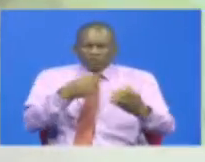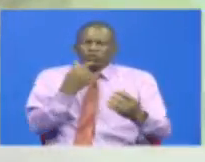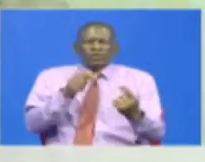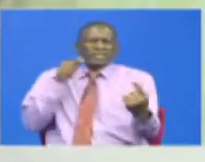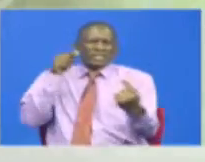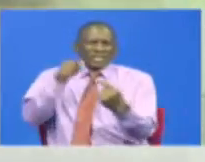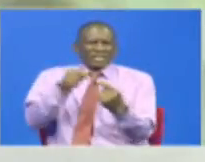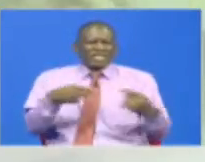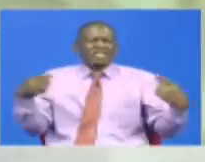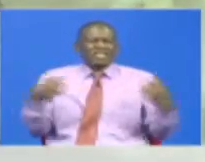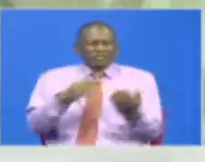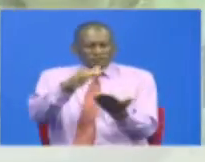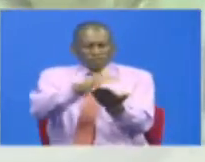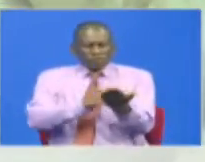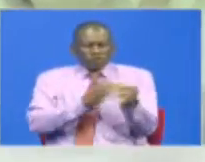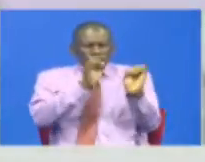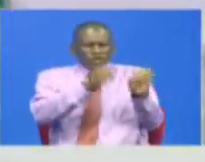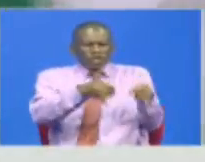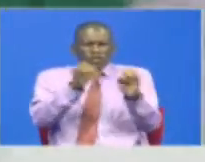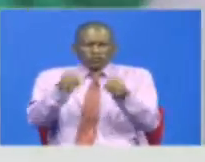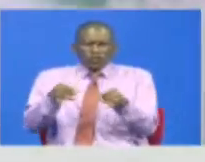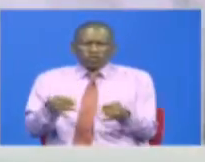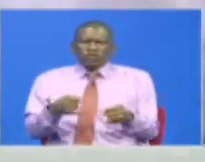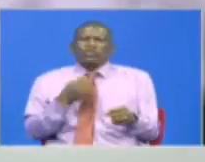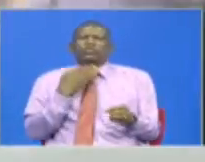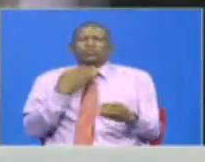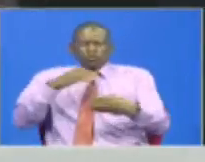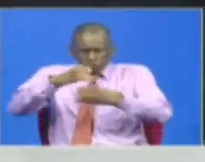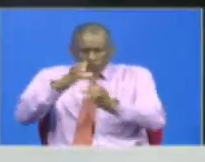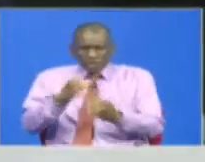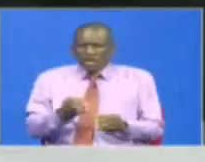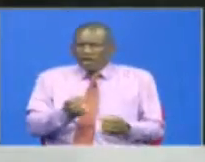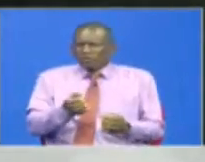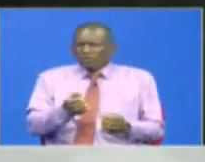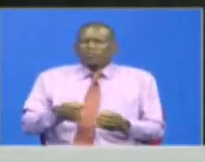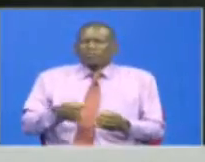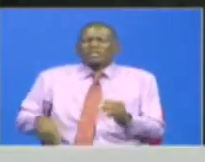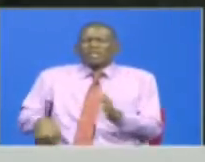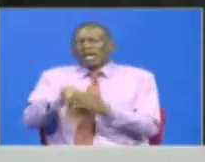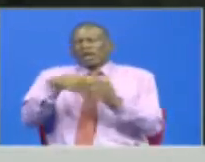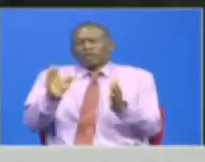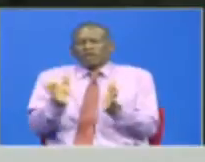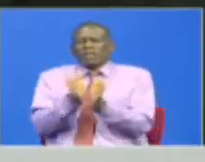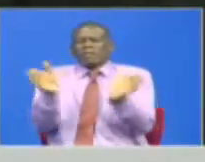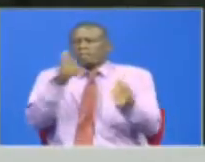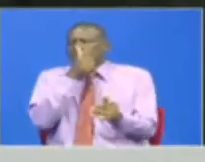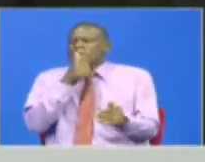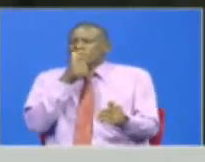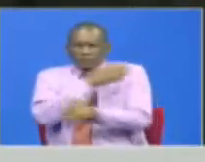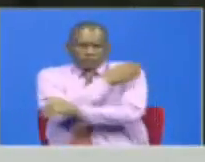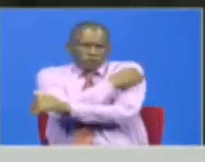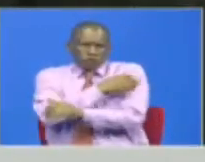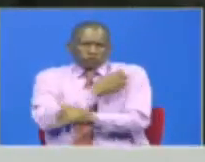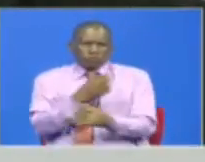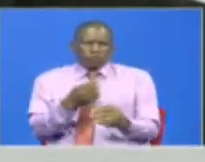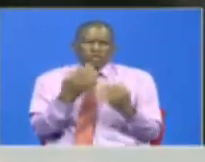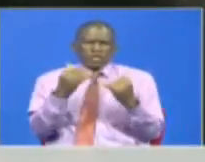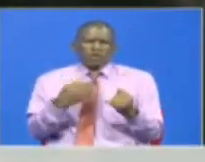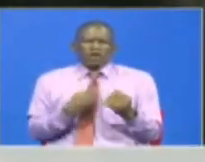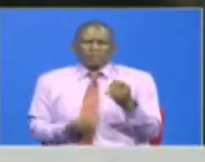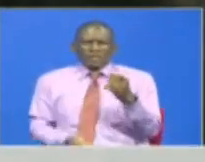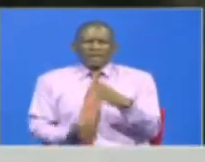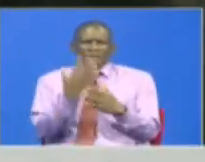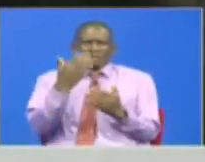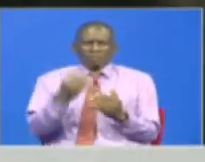Several reports of individuals in search of tests being turned away from some public and private facilities have been emerging.